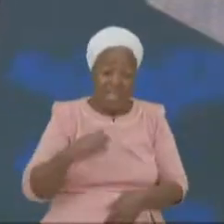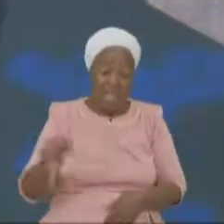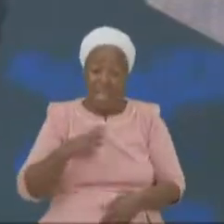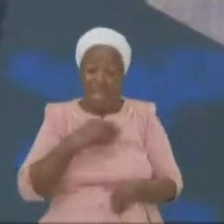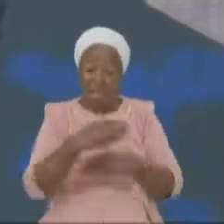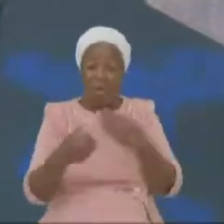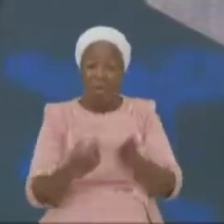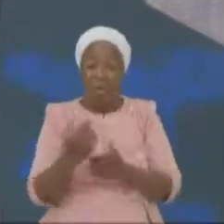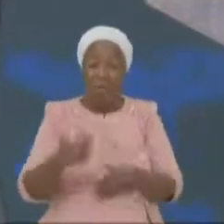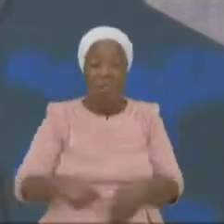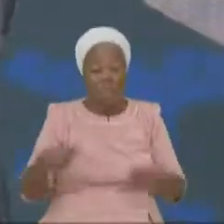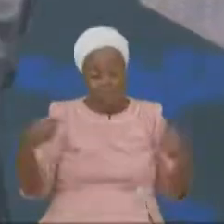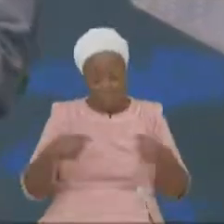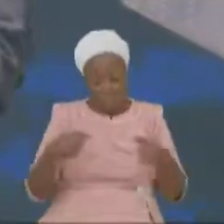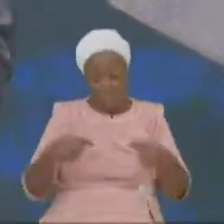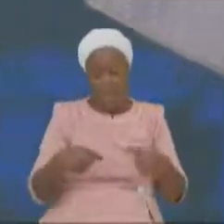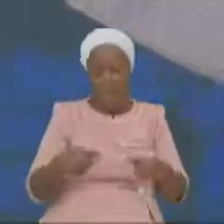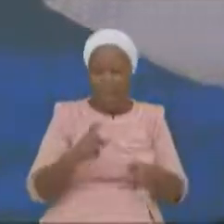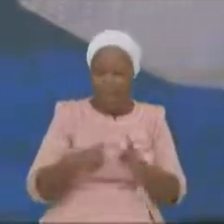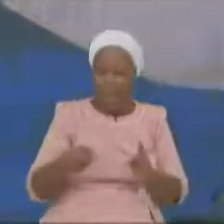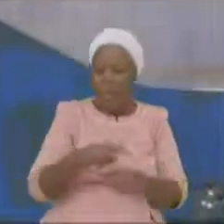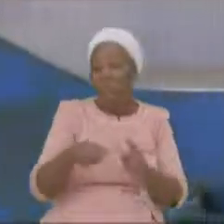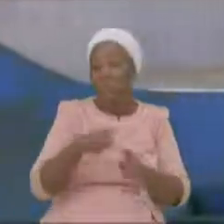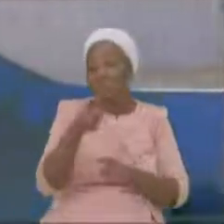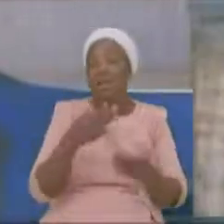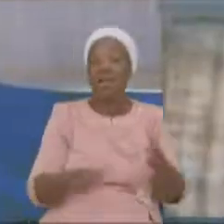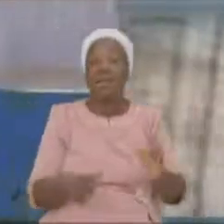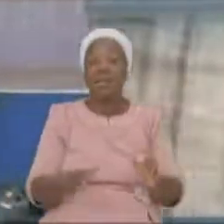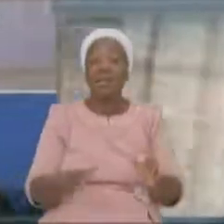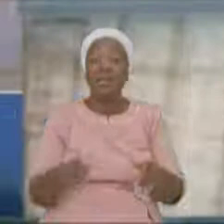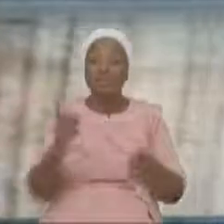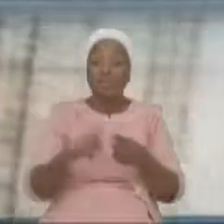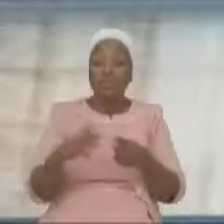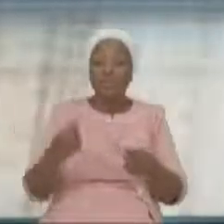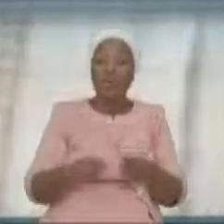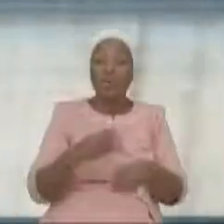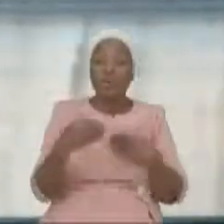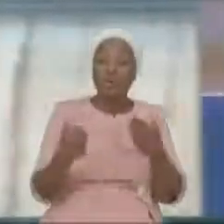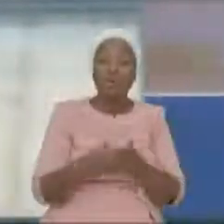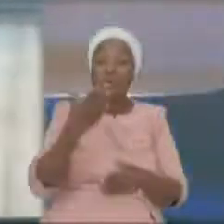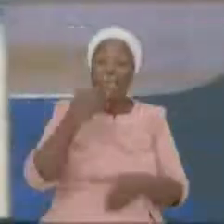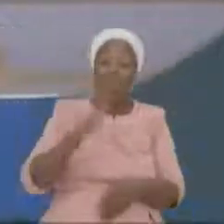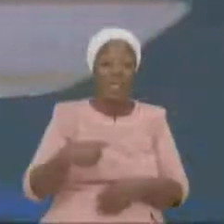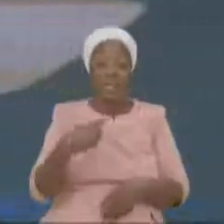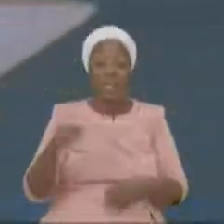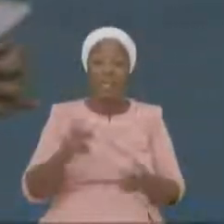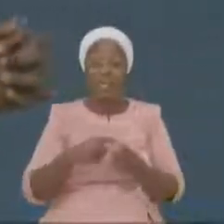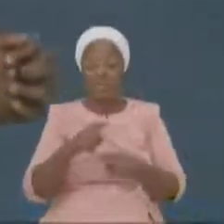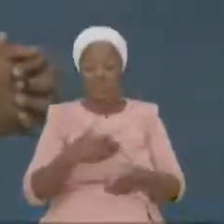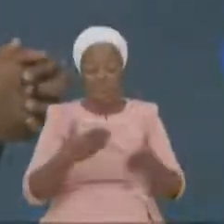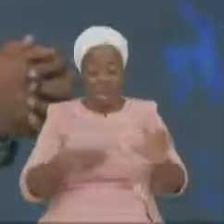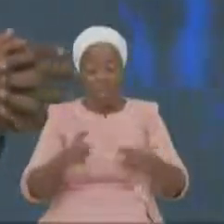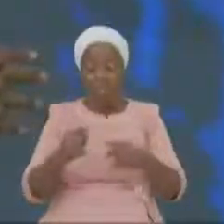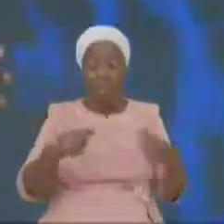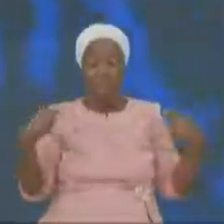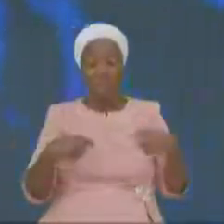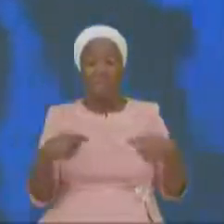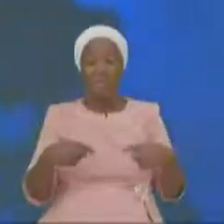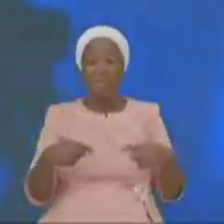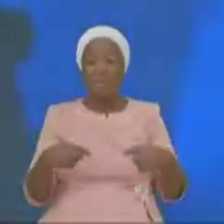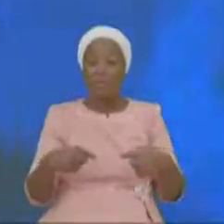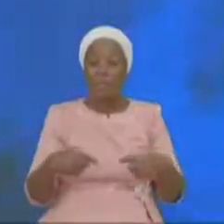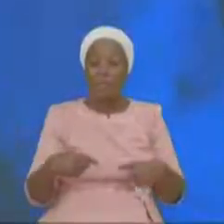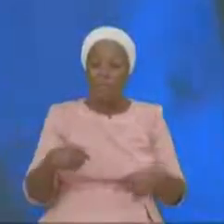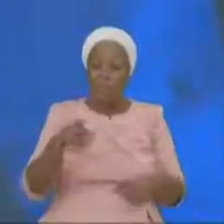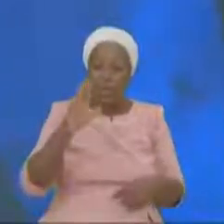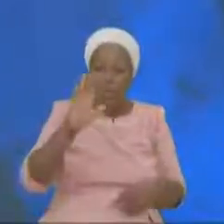to the pain. But when you are dead to the persecution and you are dead to the pain,